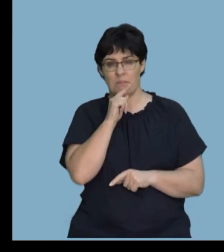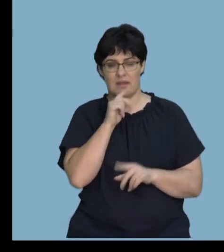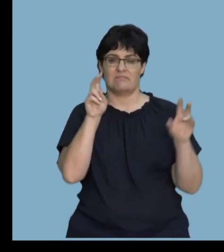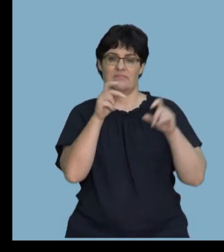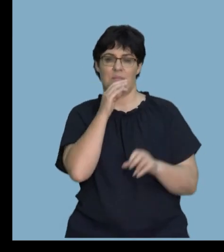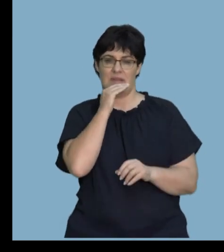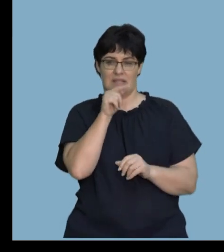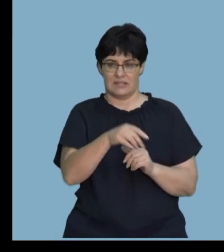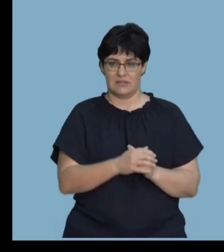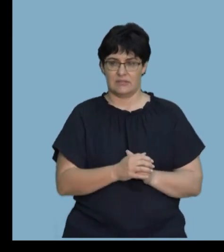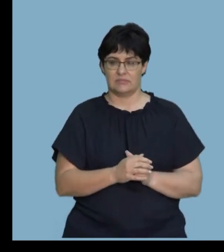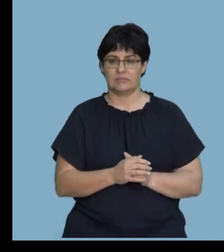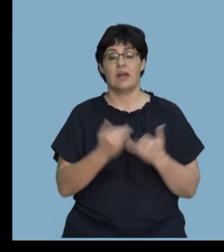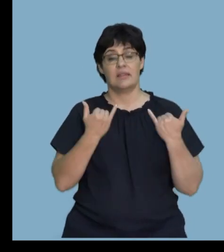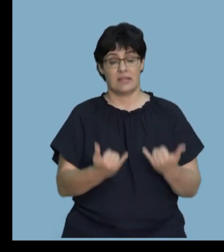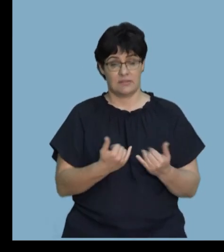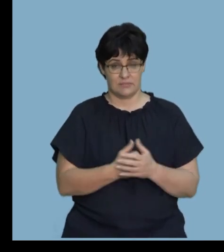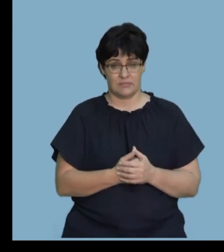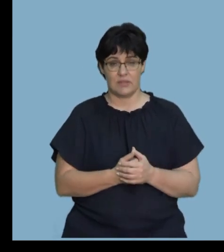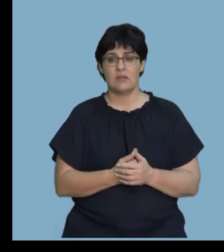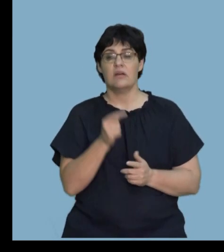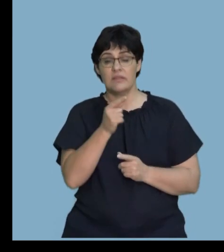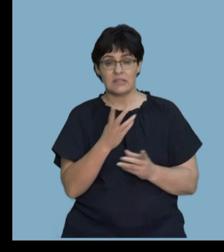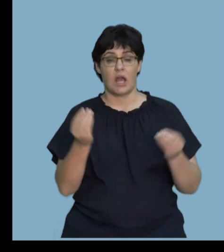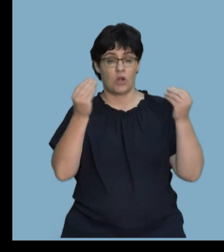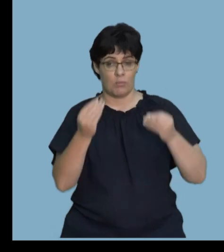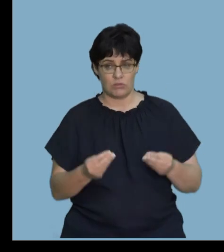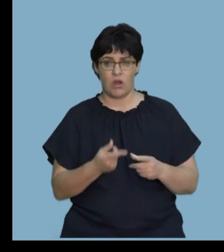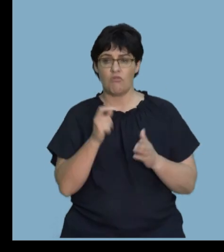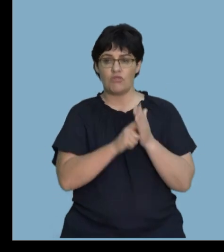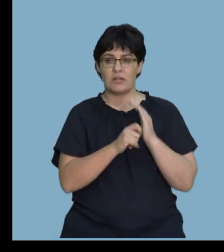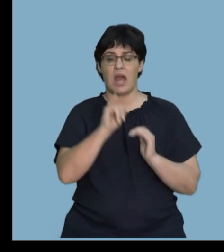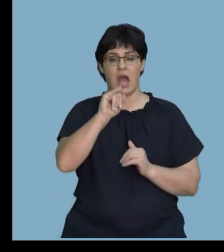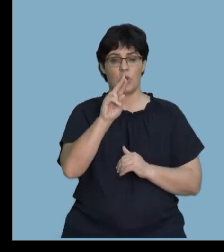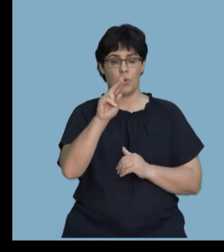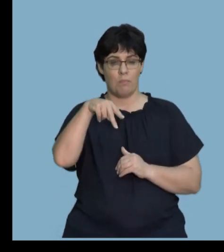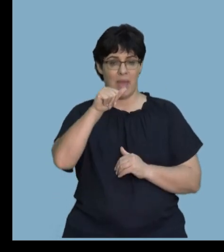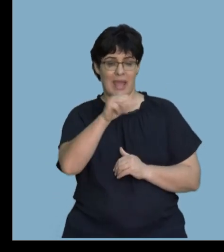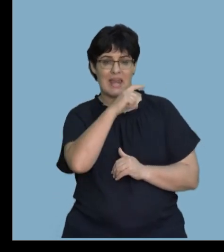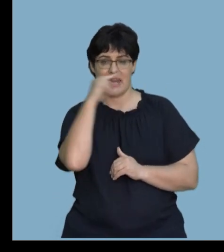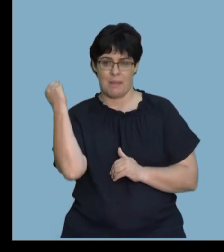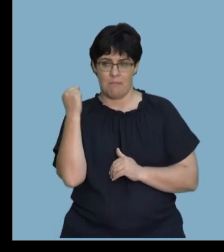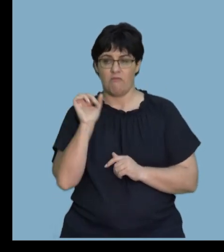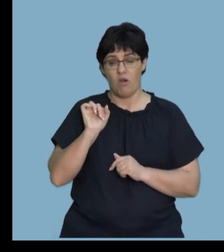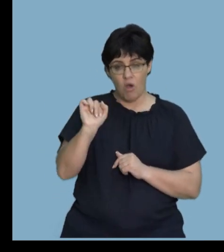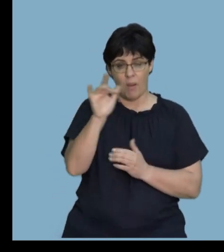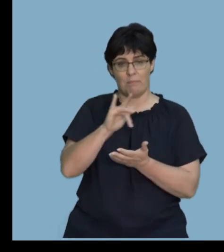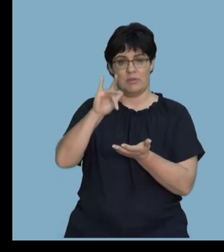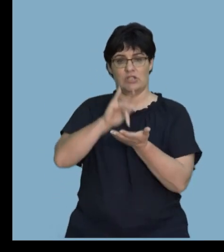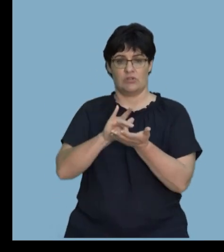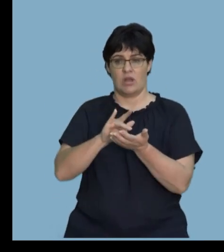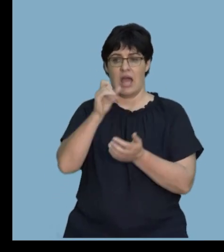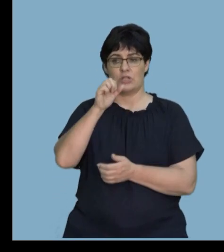right? Right, and then for this compound, write down the IUPAC name of its positional isomer,